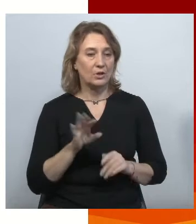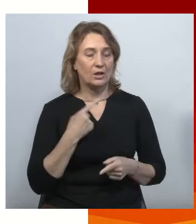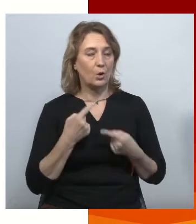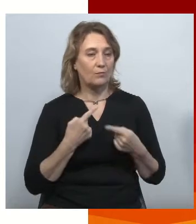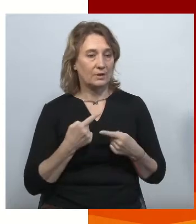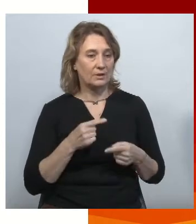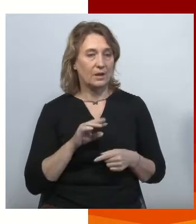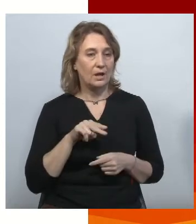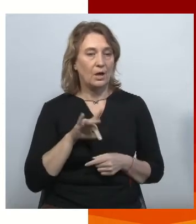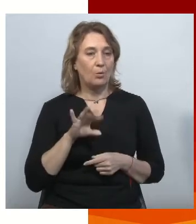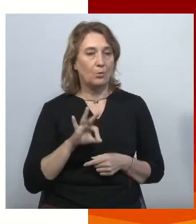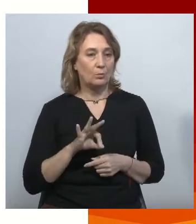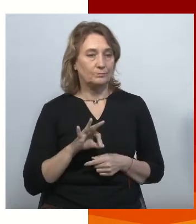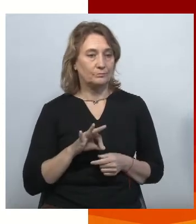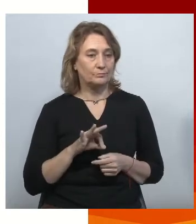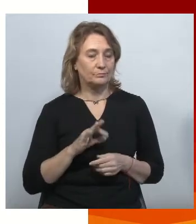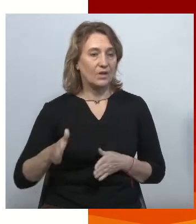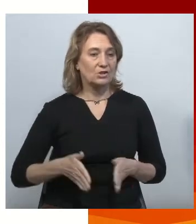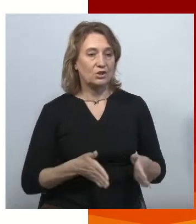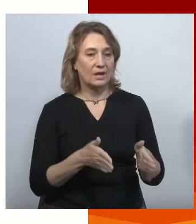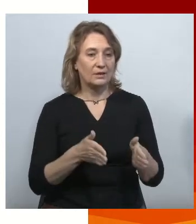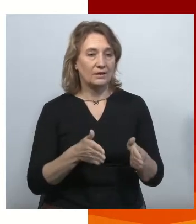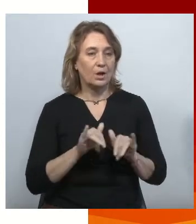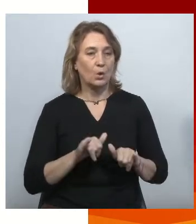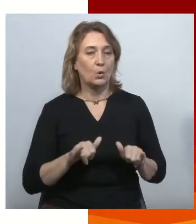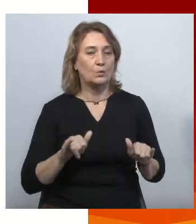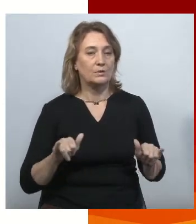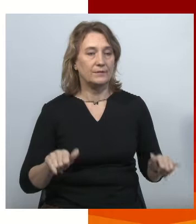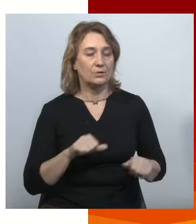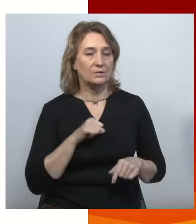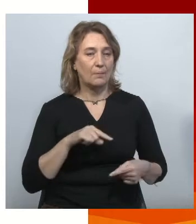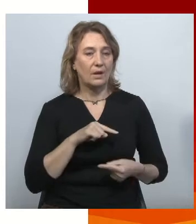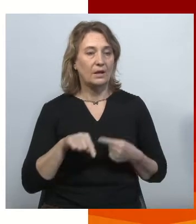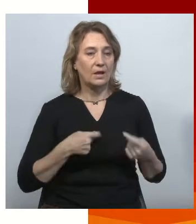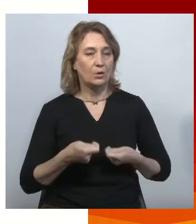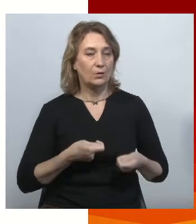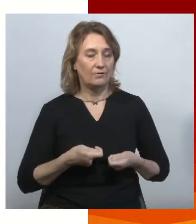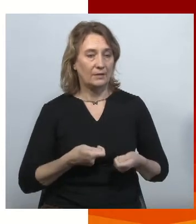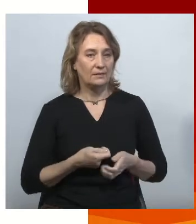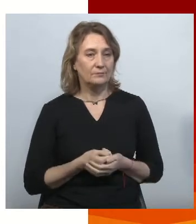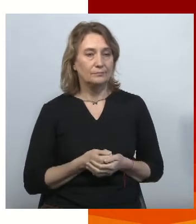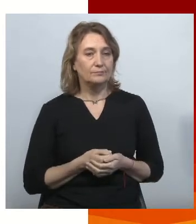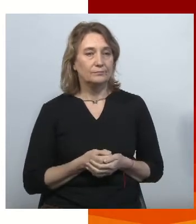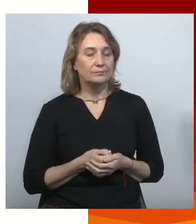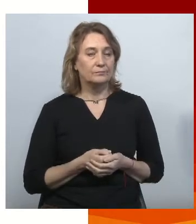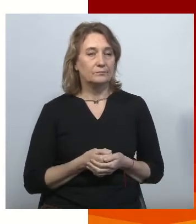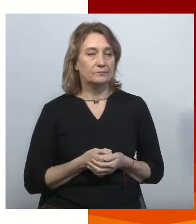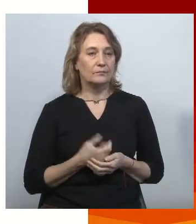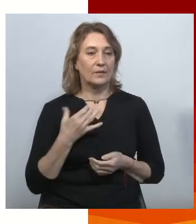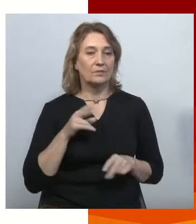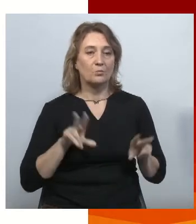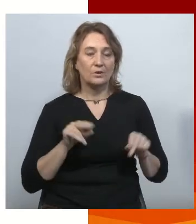you haven't started yet discussing the ways of development of self-regulation. So I